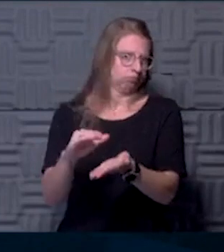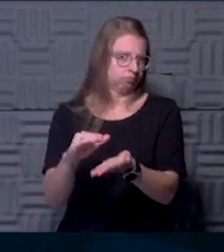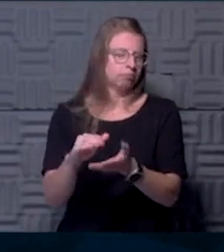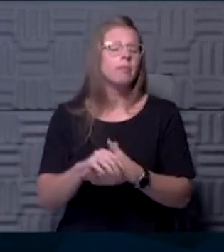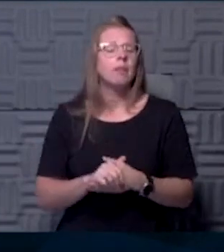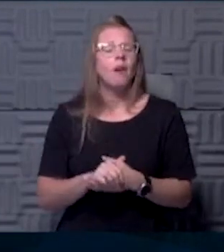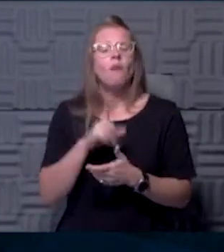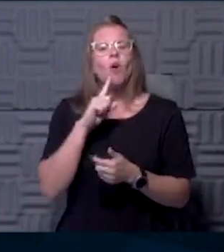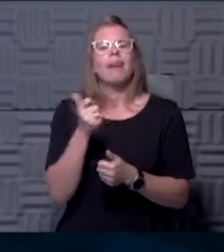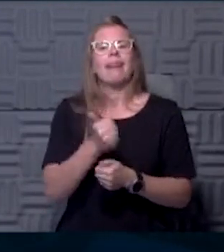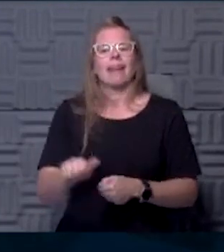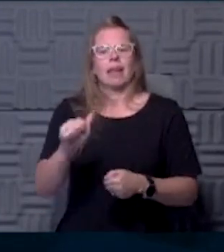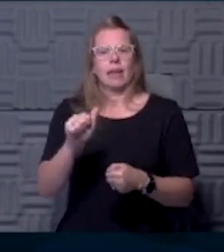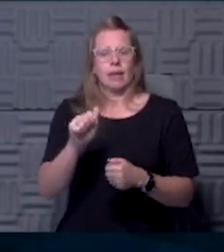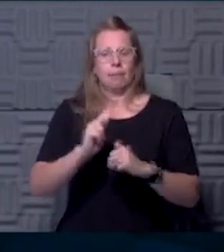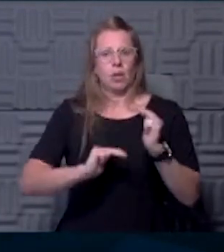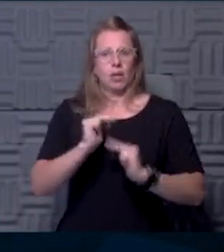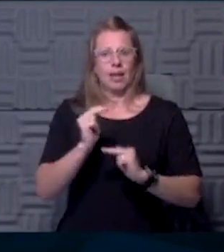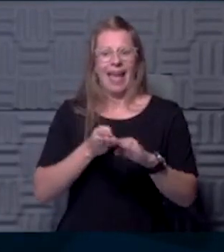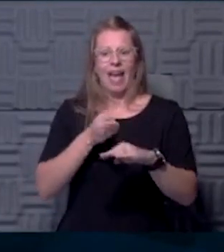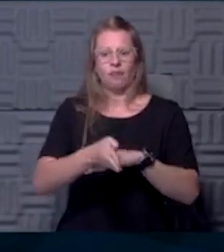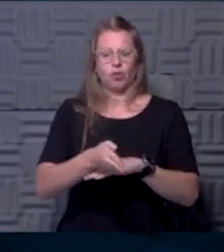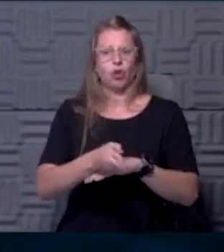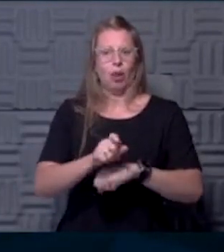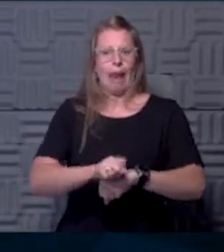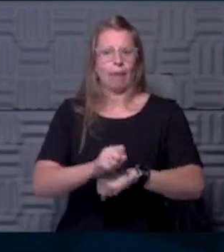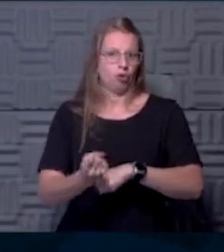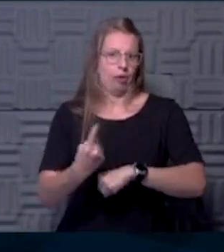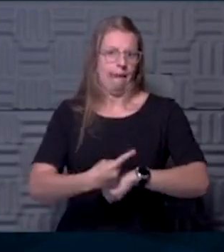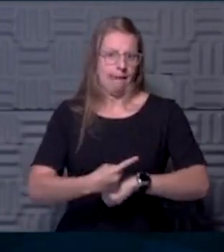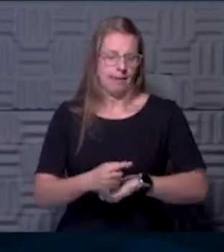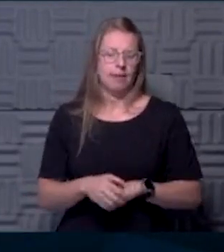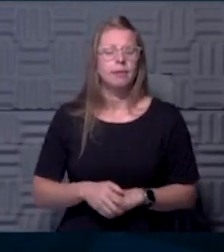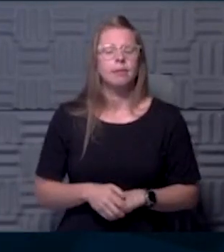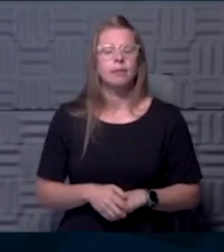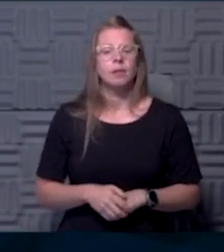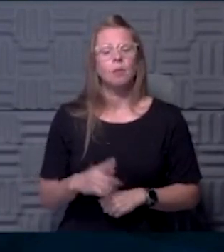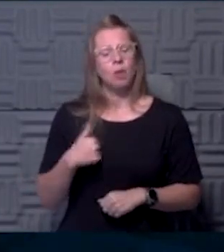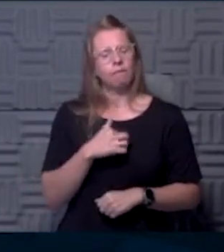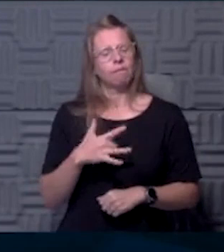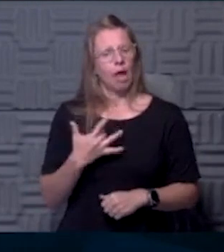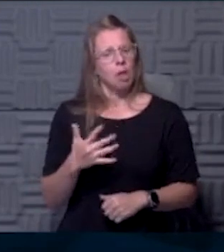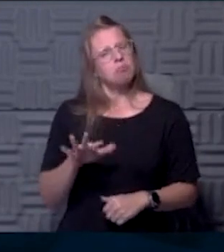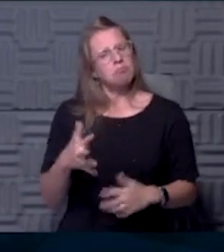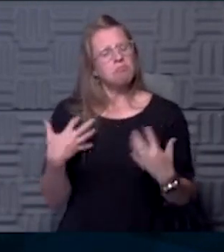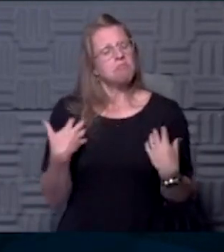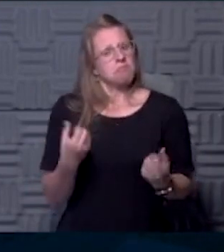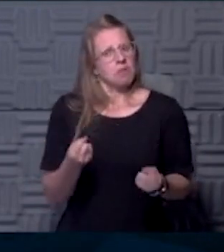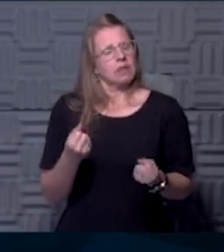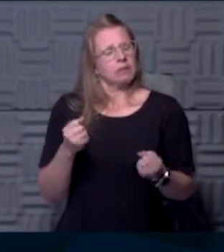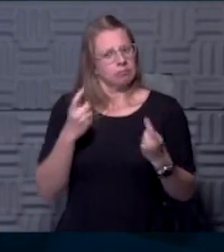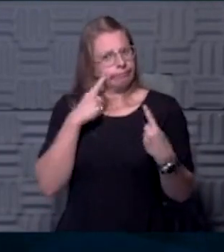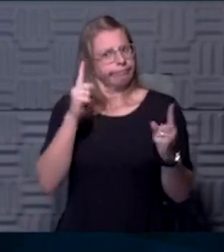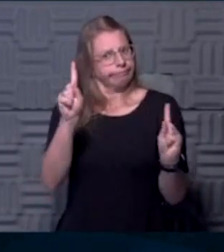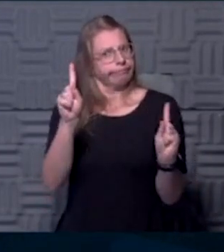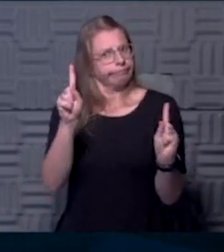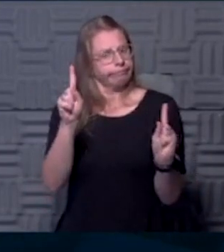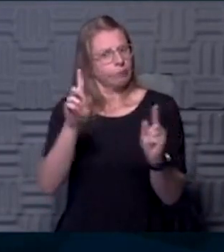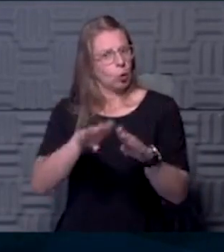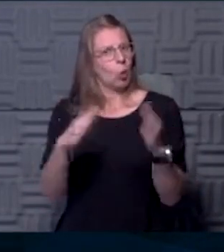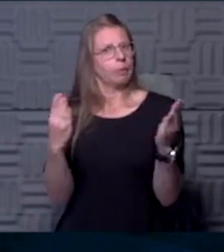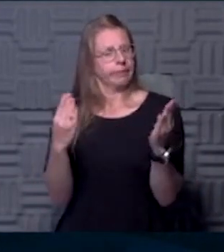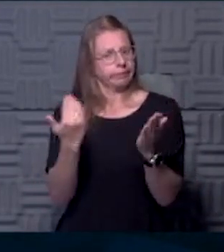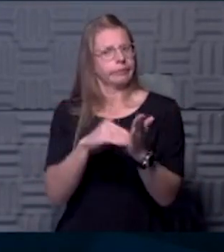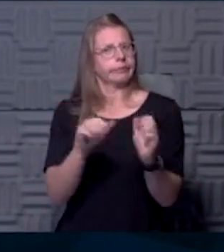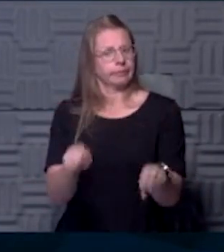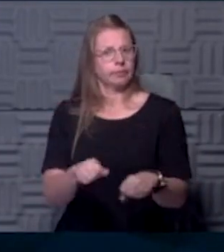we're going to do that right after Labor Day. We actually feel pretty confident that we can achieve this.